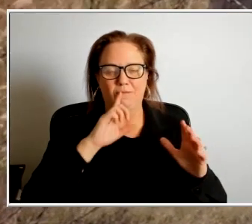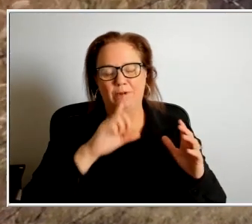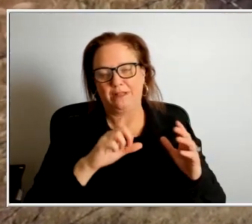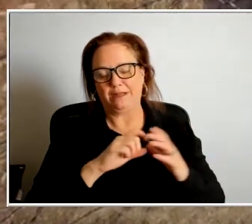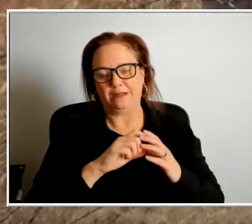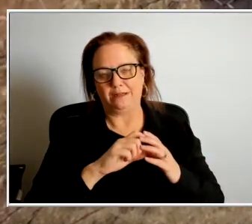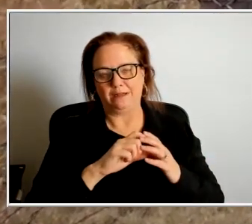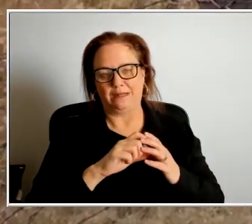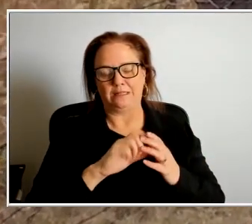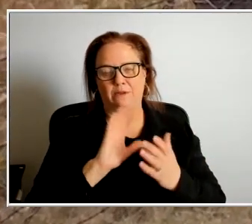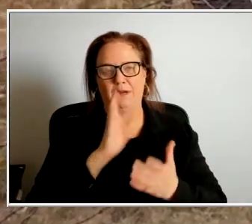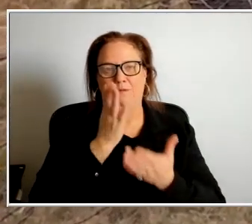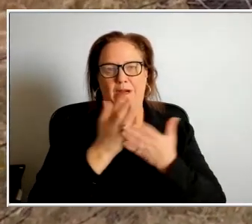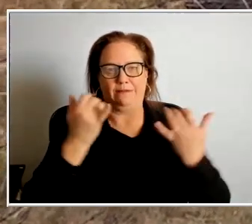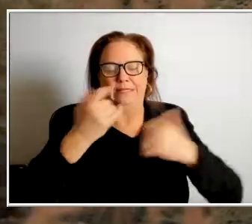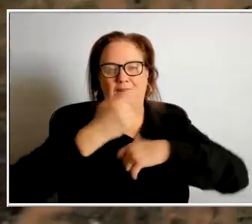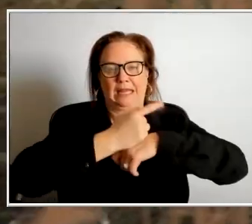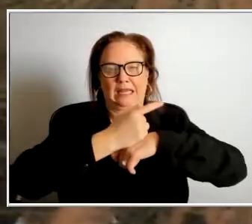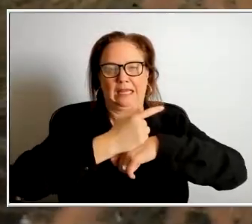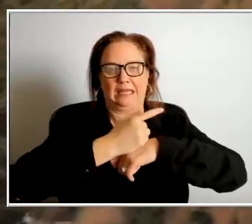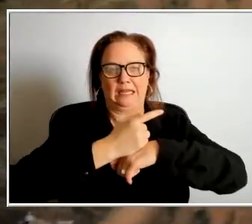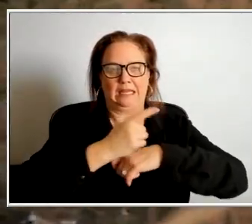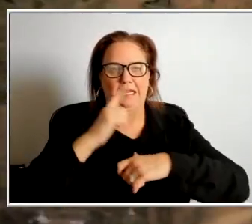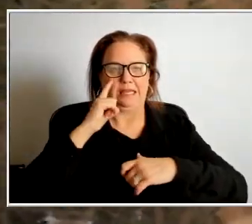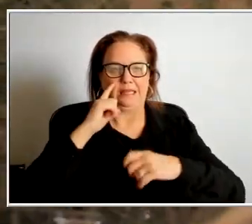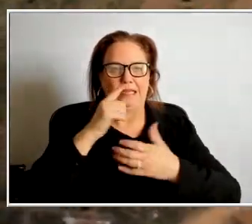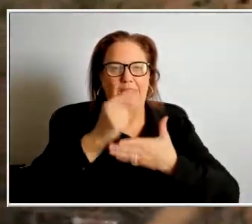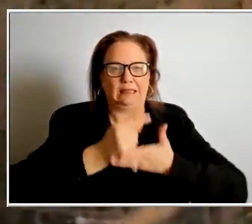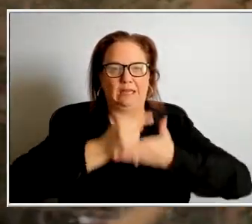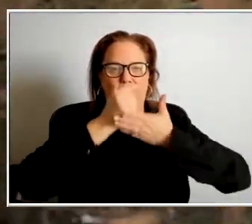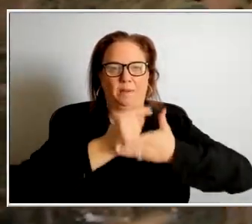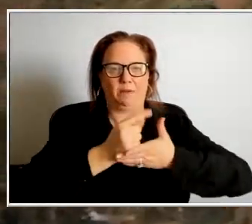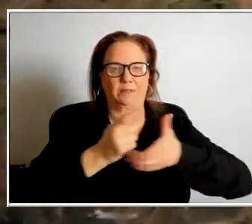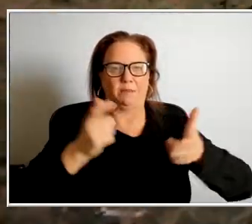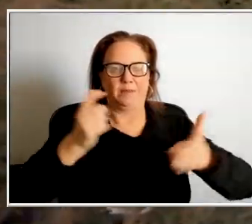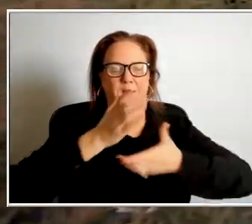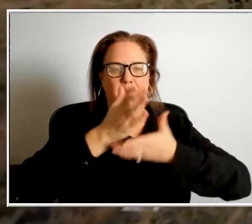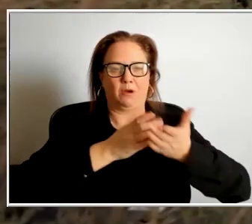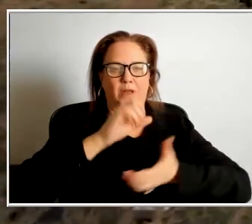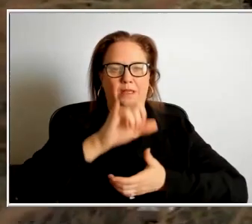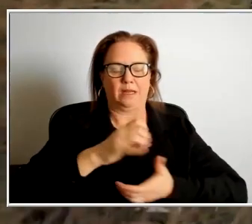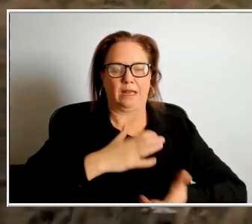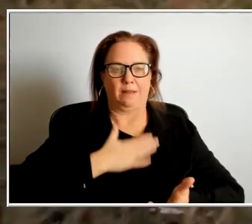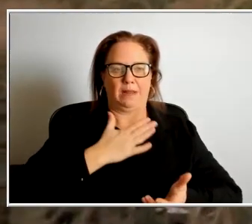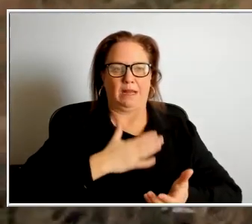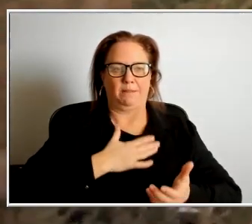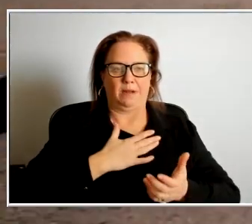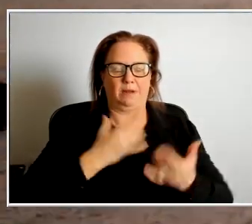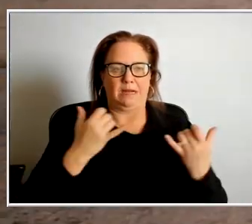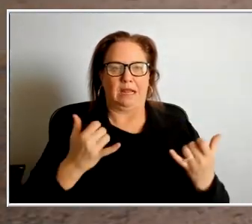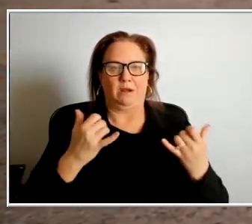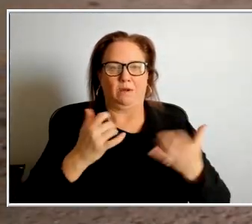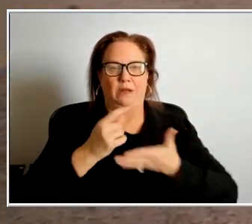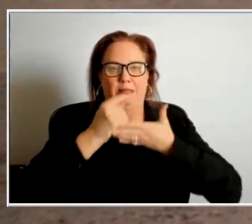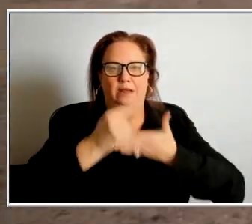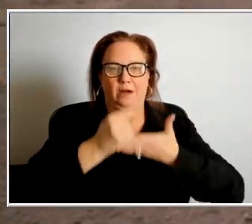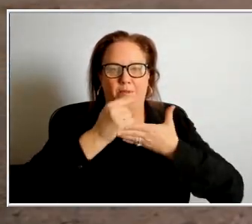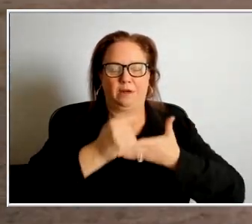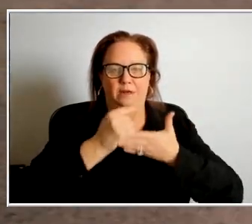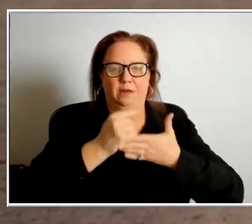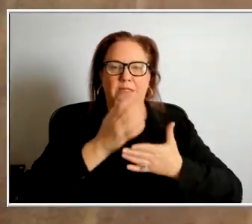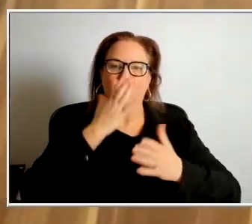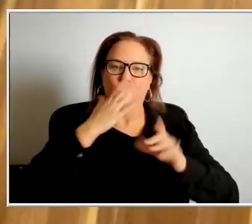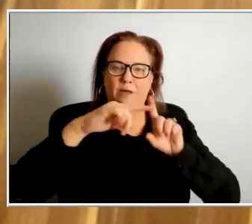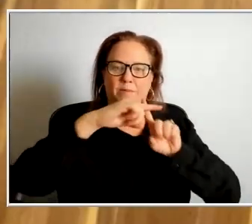it's what got me to where I am today. And I think therapy was also a big part of that. And I'm glad we're in an era now where therapy is seen as a